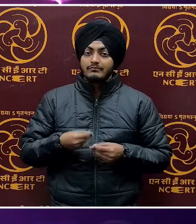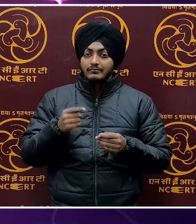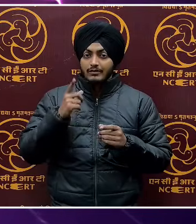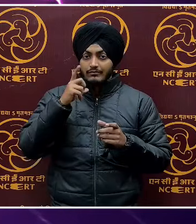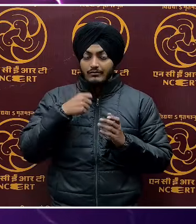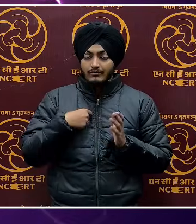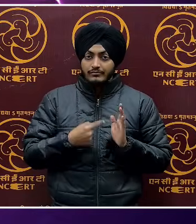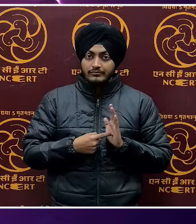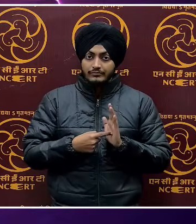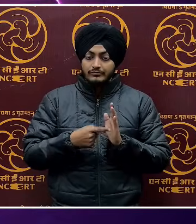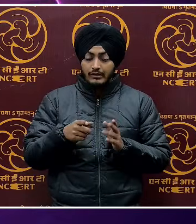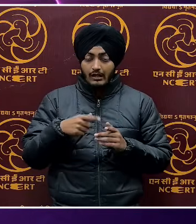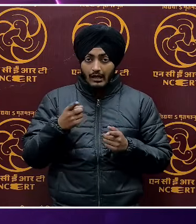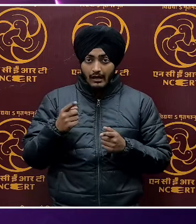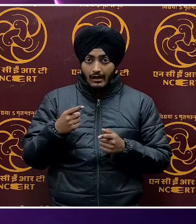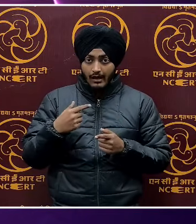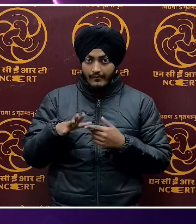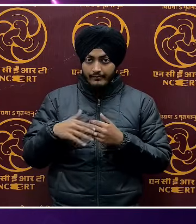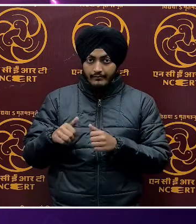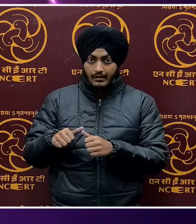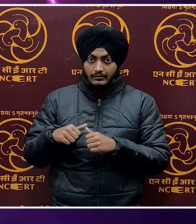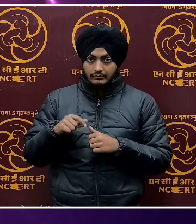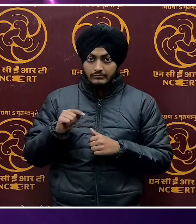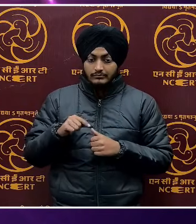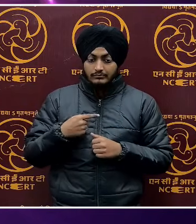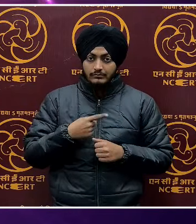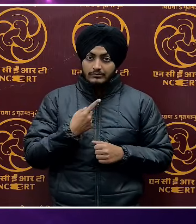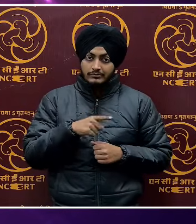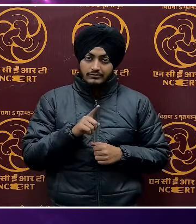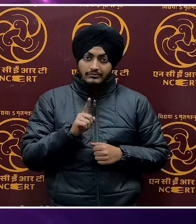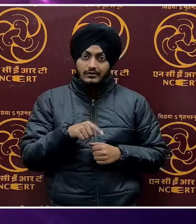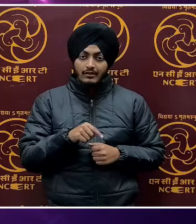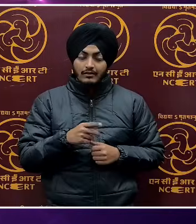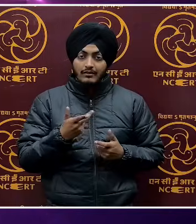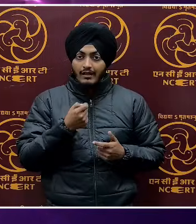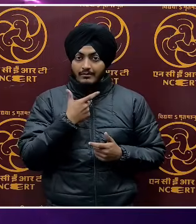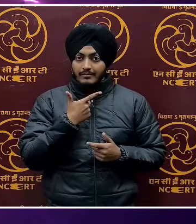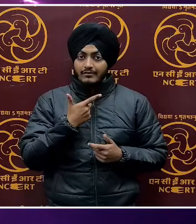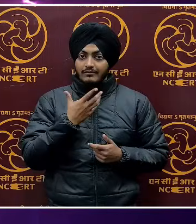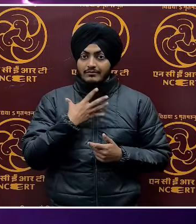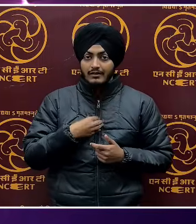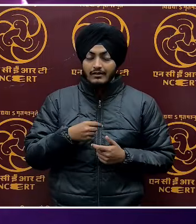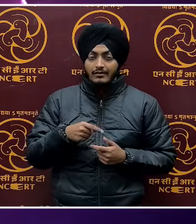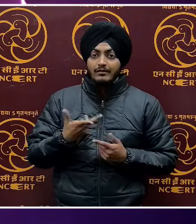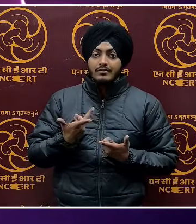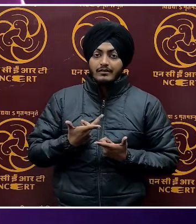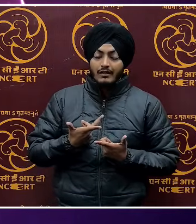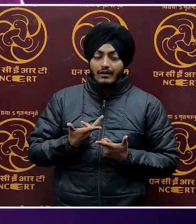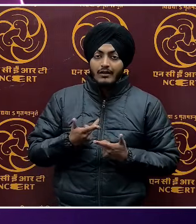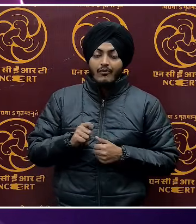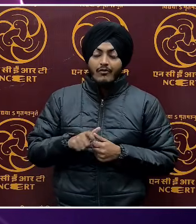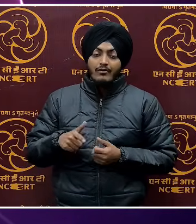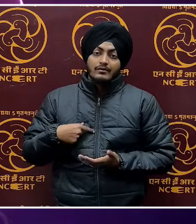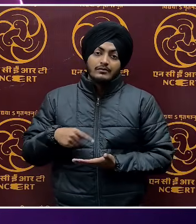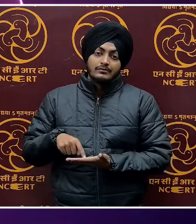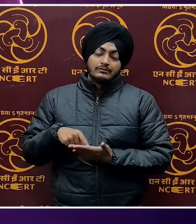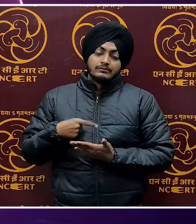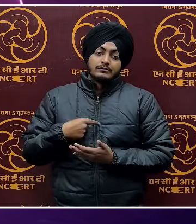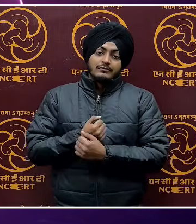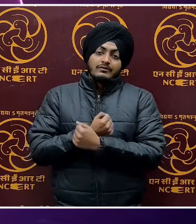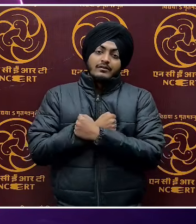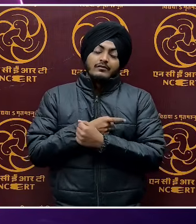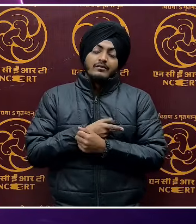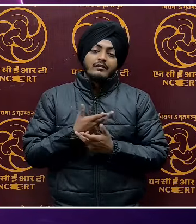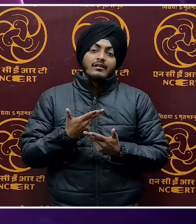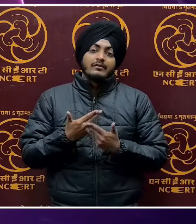picture. And you have to tell me, is it being kind in that example? Is the person is being kind, or it's about love? What is